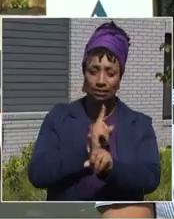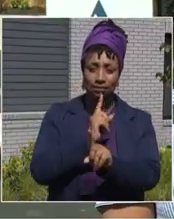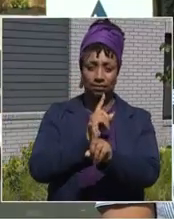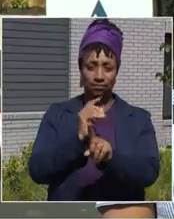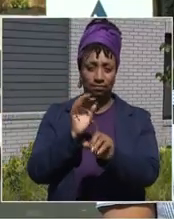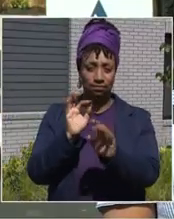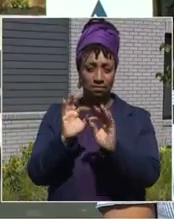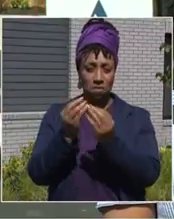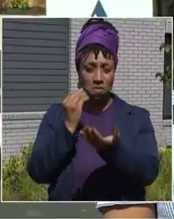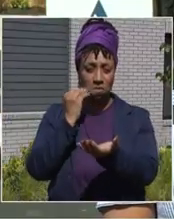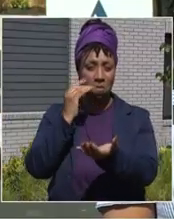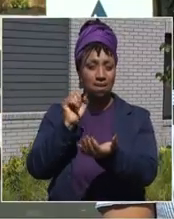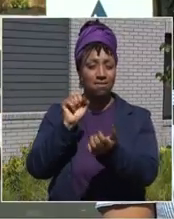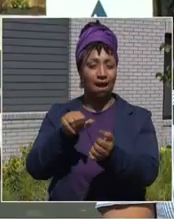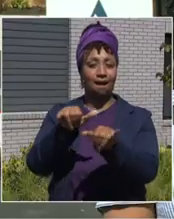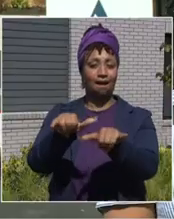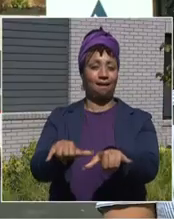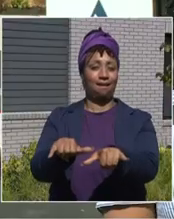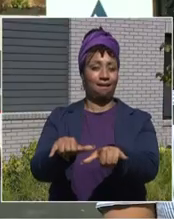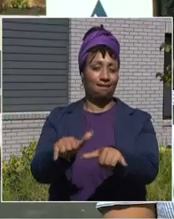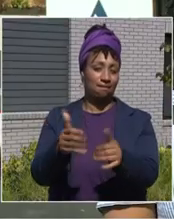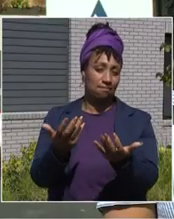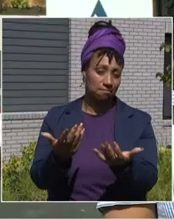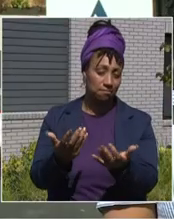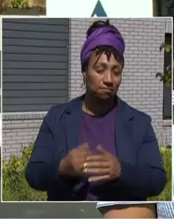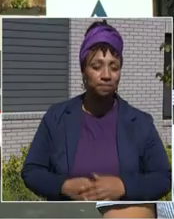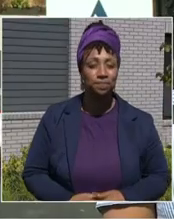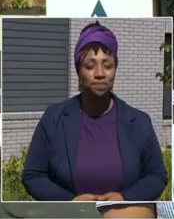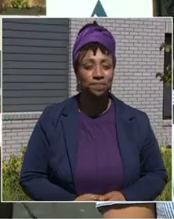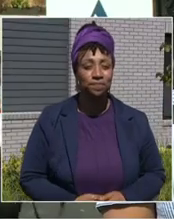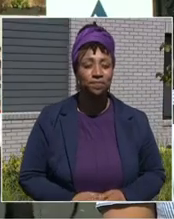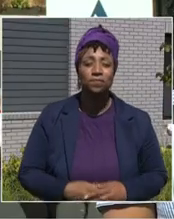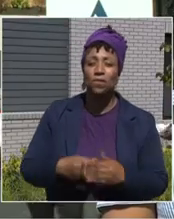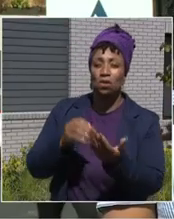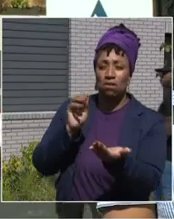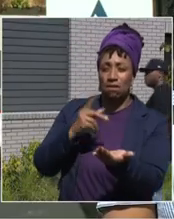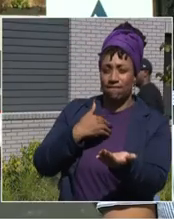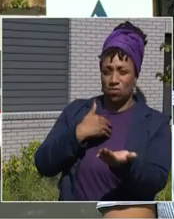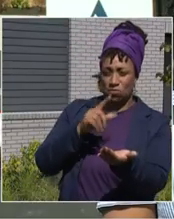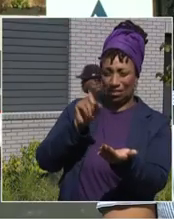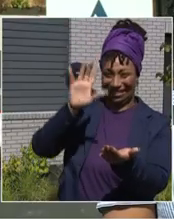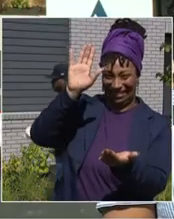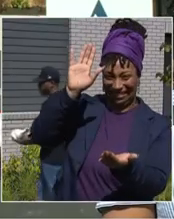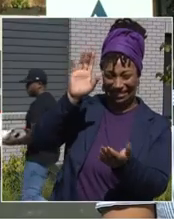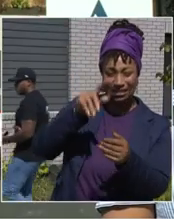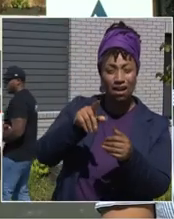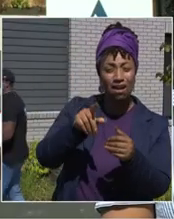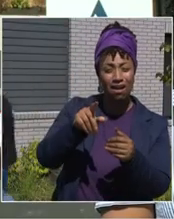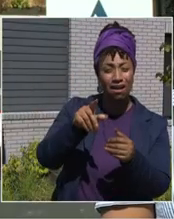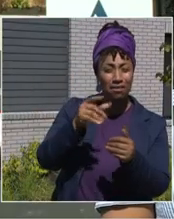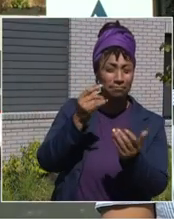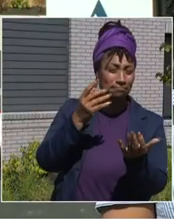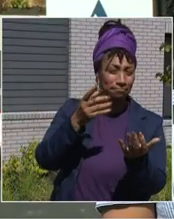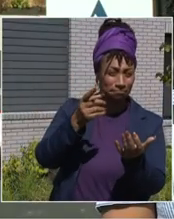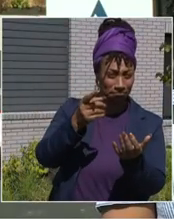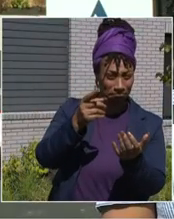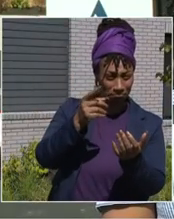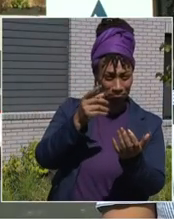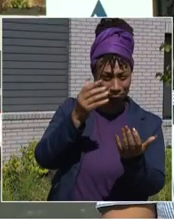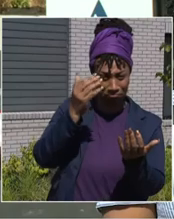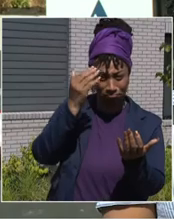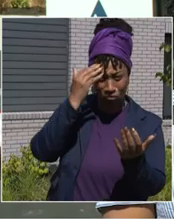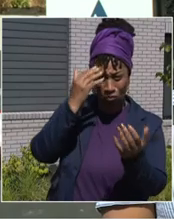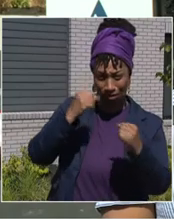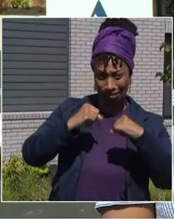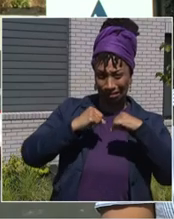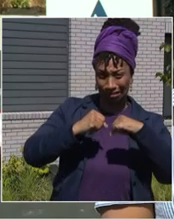secondly, I'm just wondering if you're aware of any changes to the security posture, either for yourself, city buildings, public events, just given the